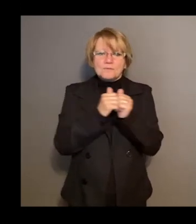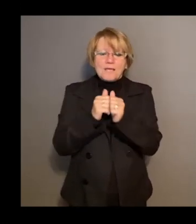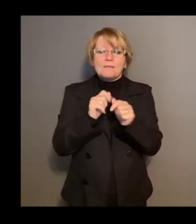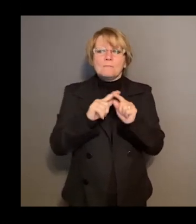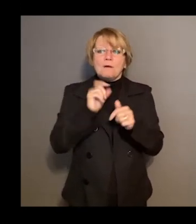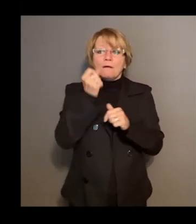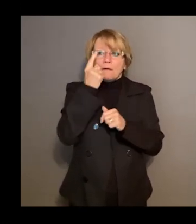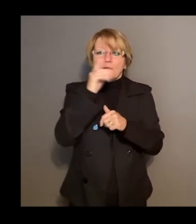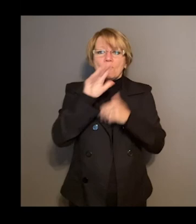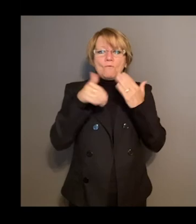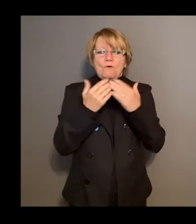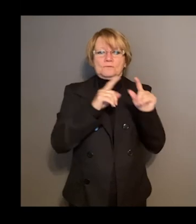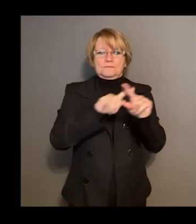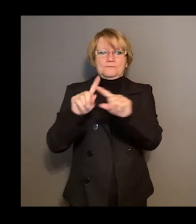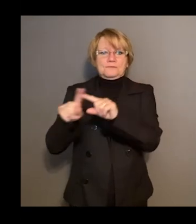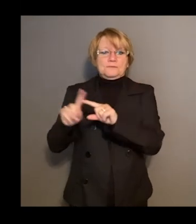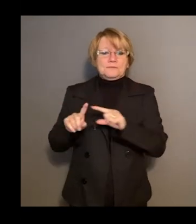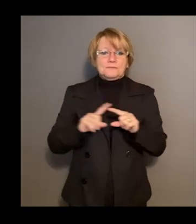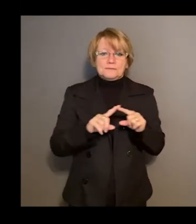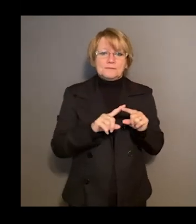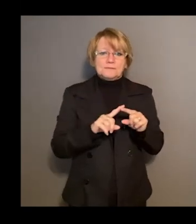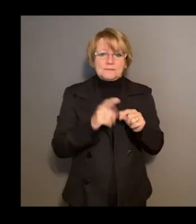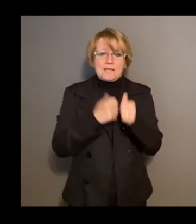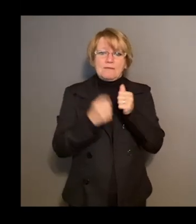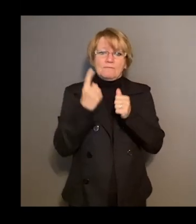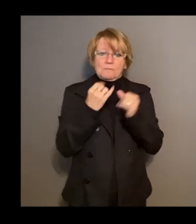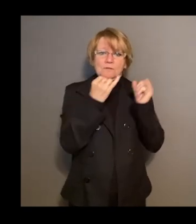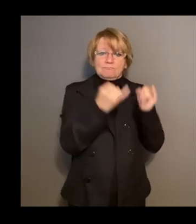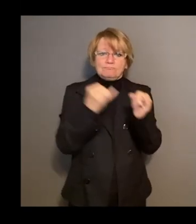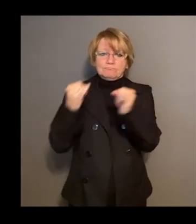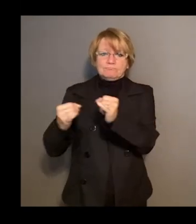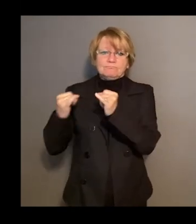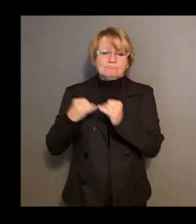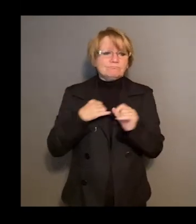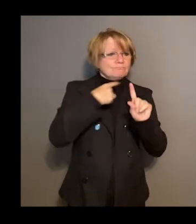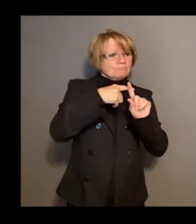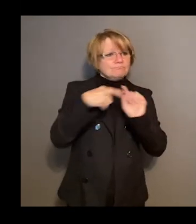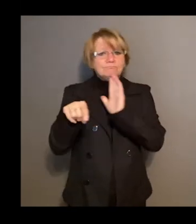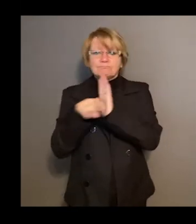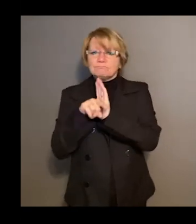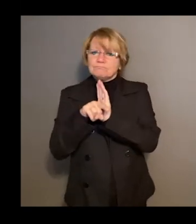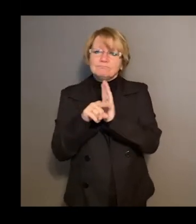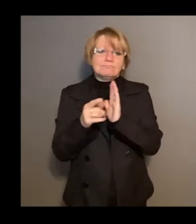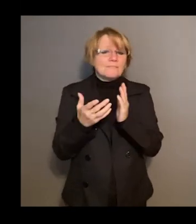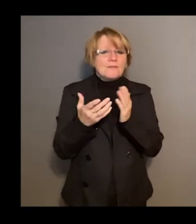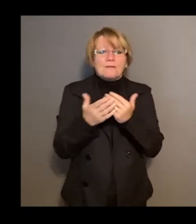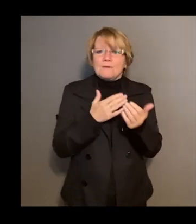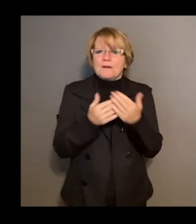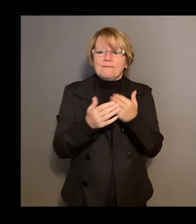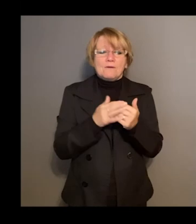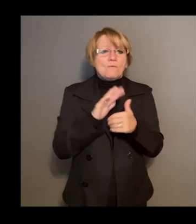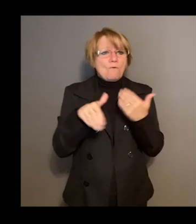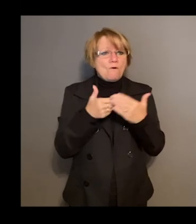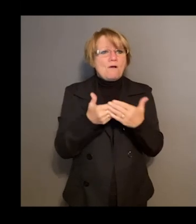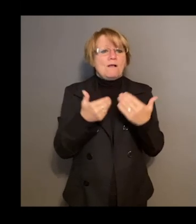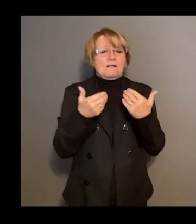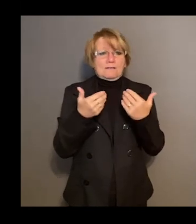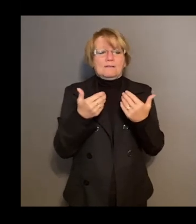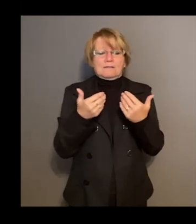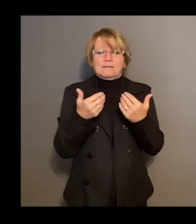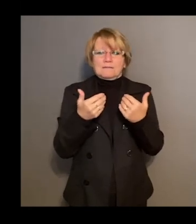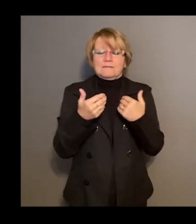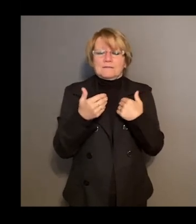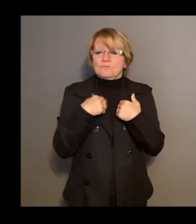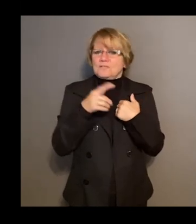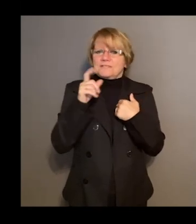that we're all different. We all have our differences and good and bad. And, you know, whereas that, you know, DT